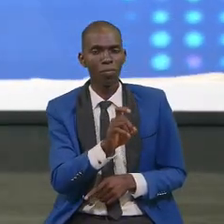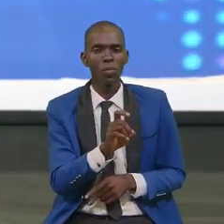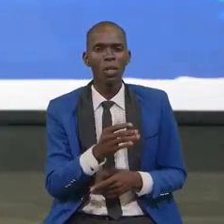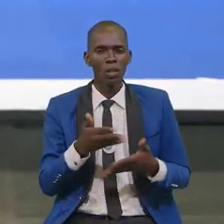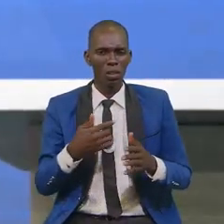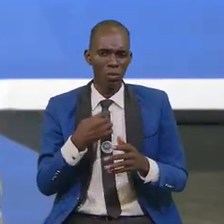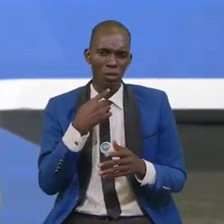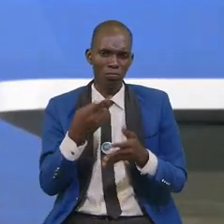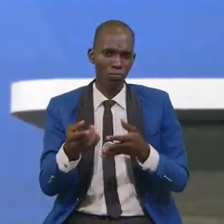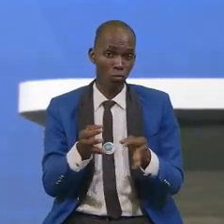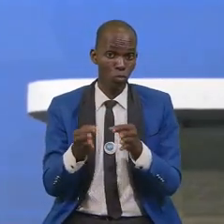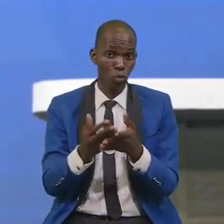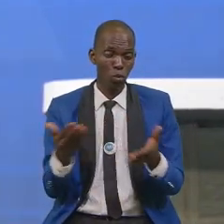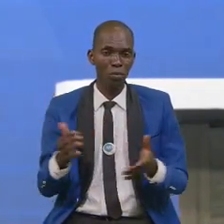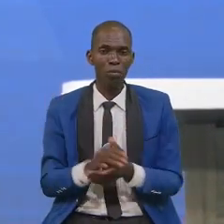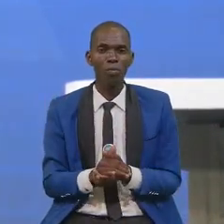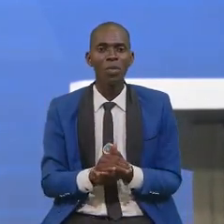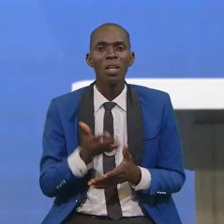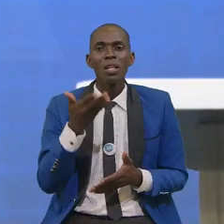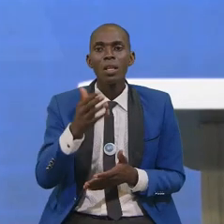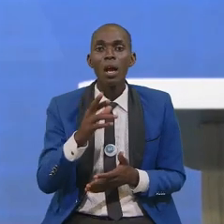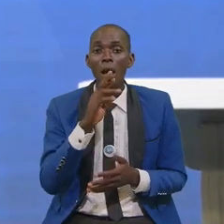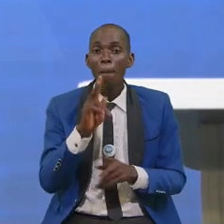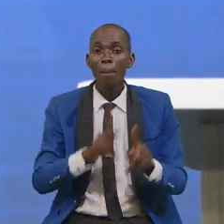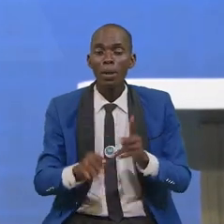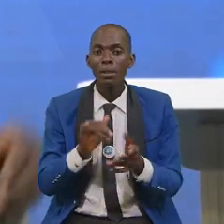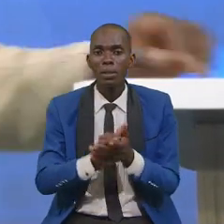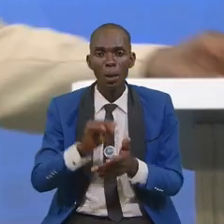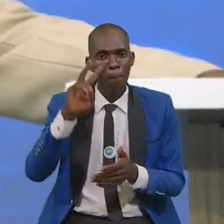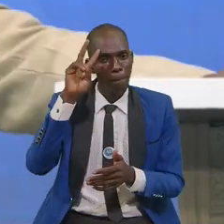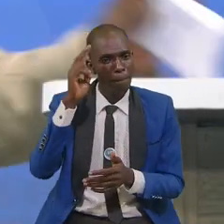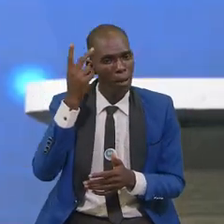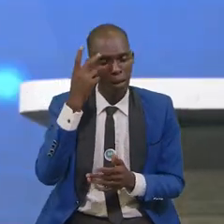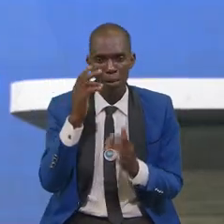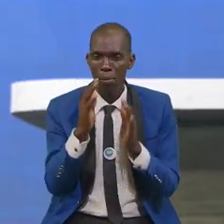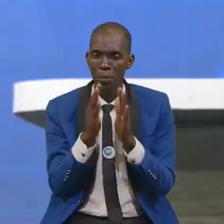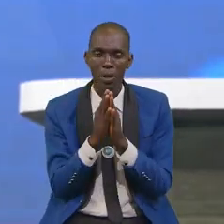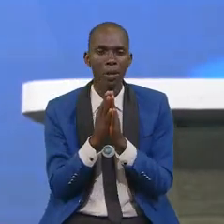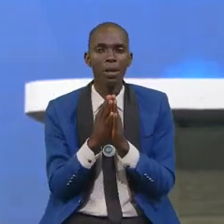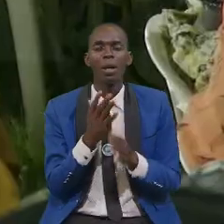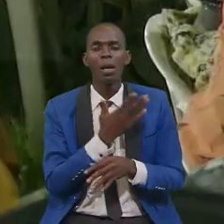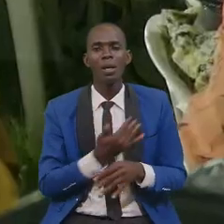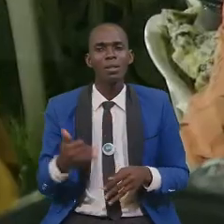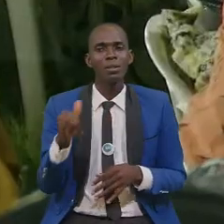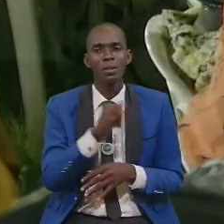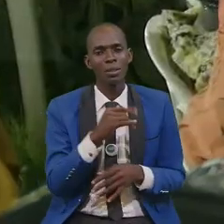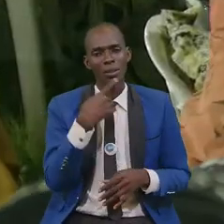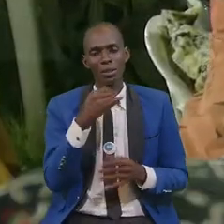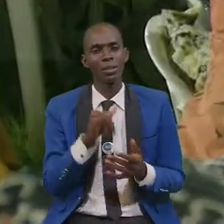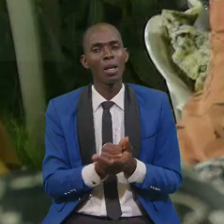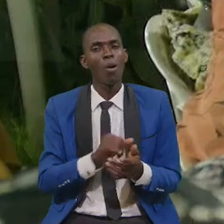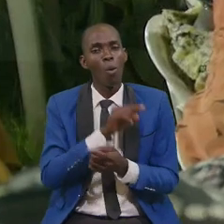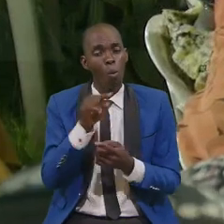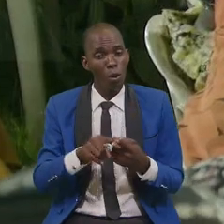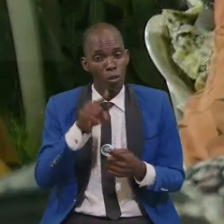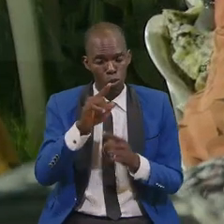quickly. There are people that misunderstand prayer. And they say, when you pray,